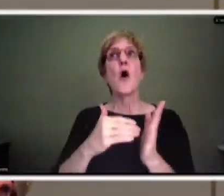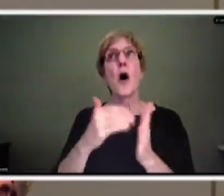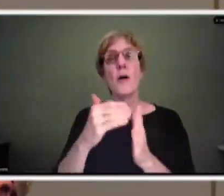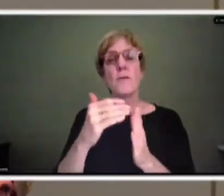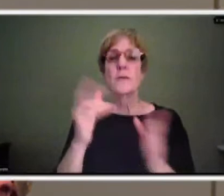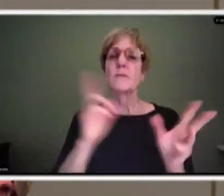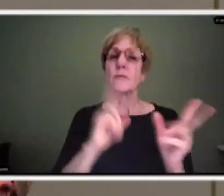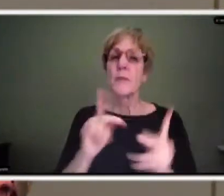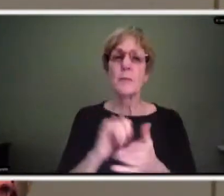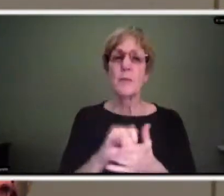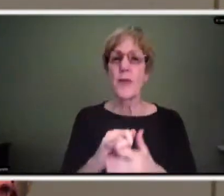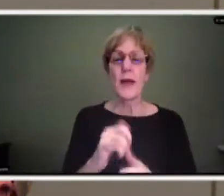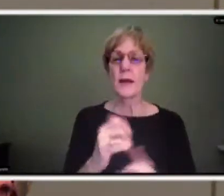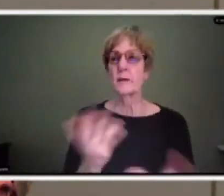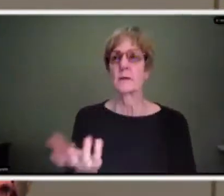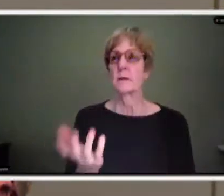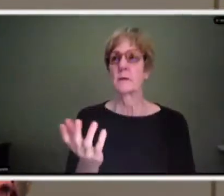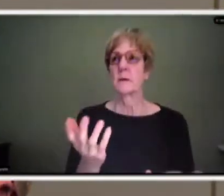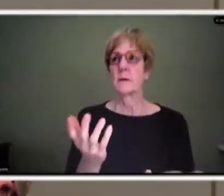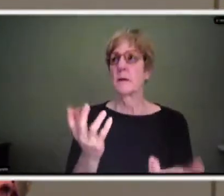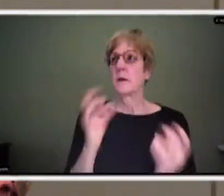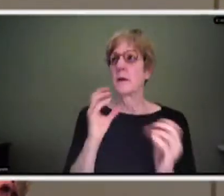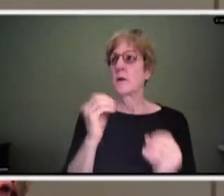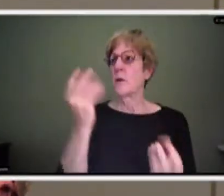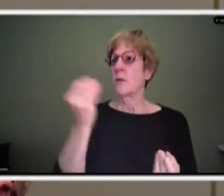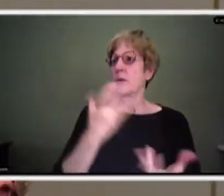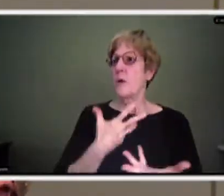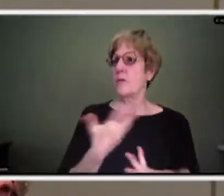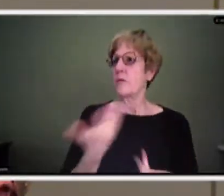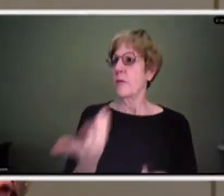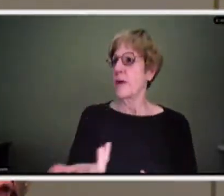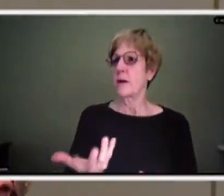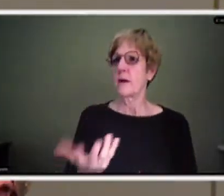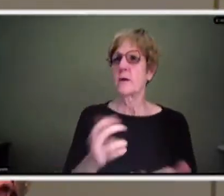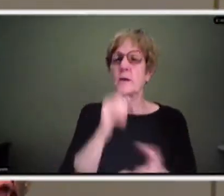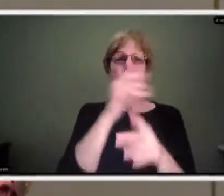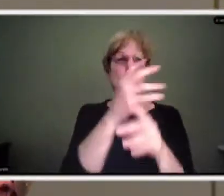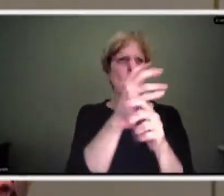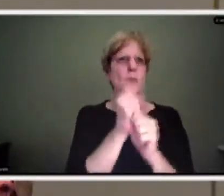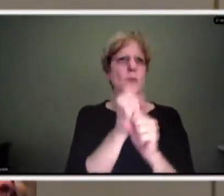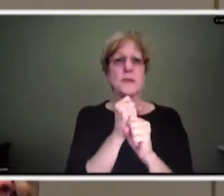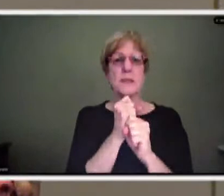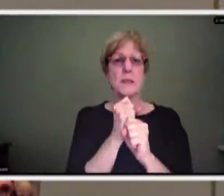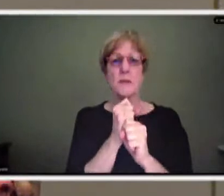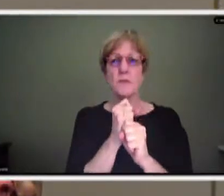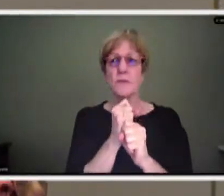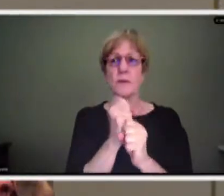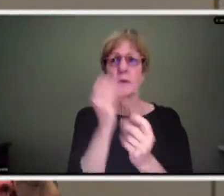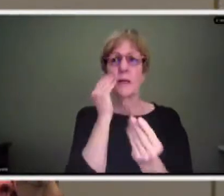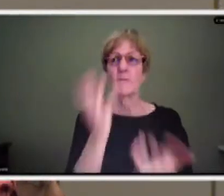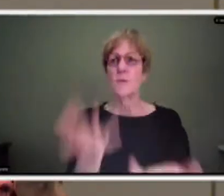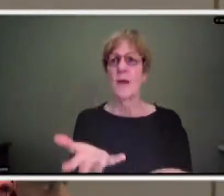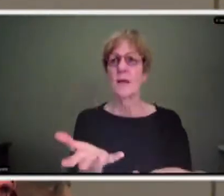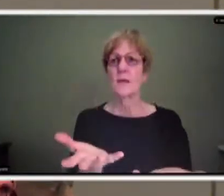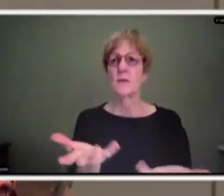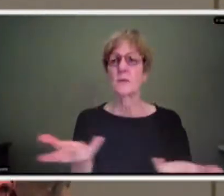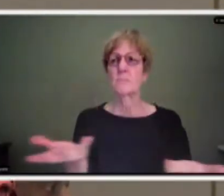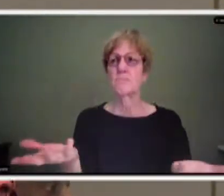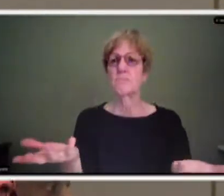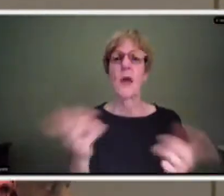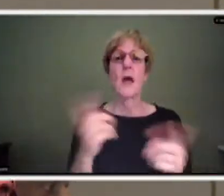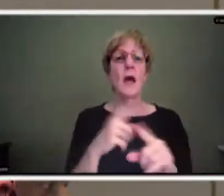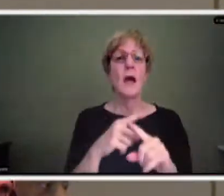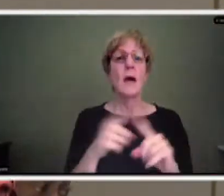that not only have they not been notified or they did not receive the information, but just